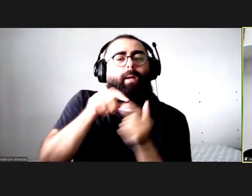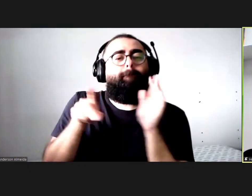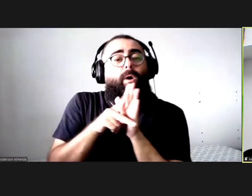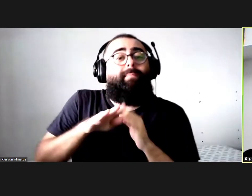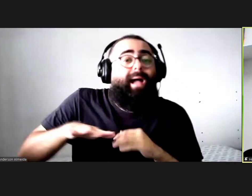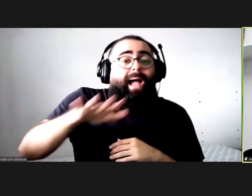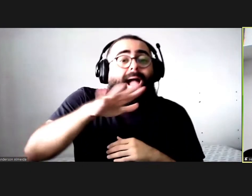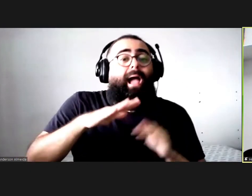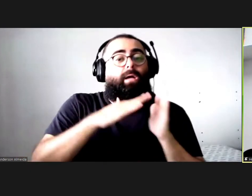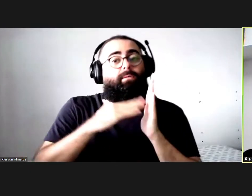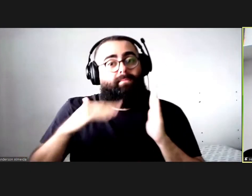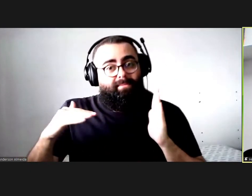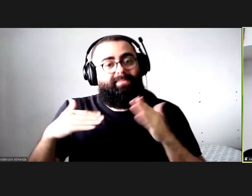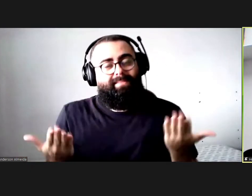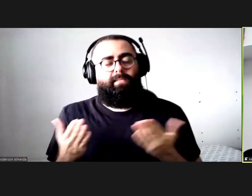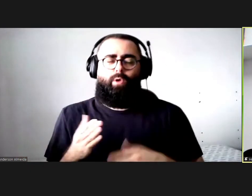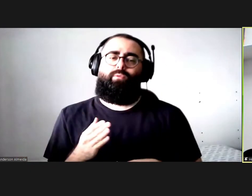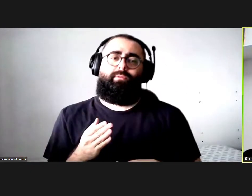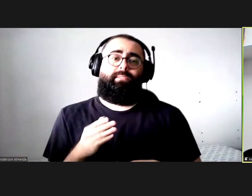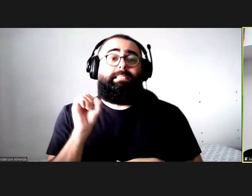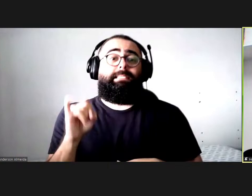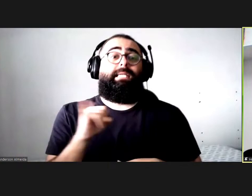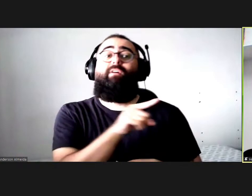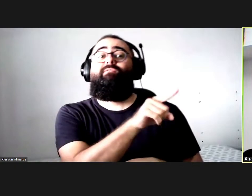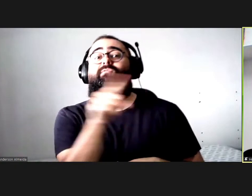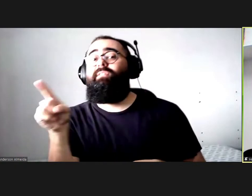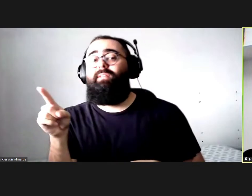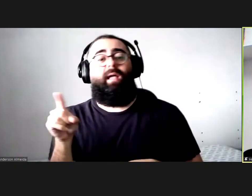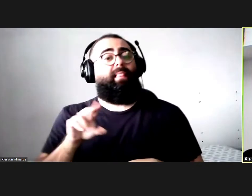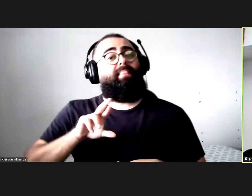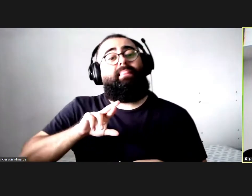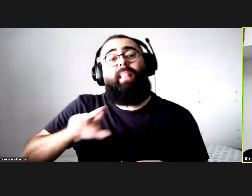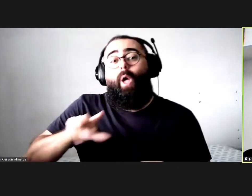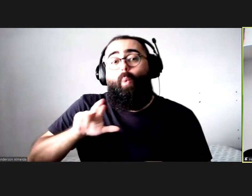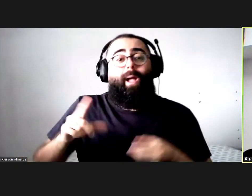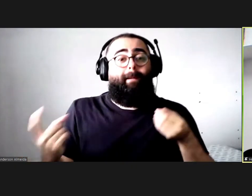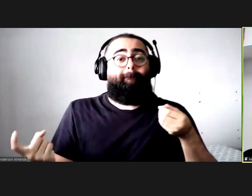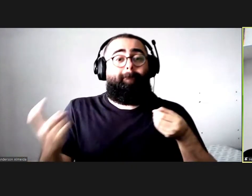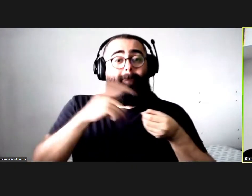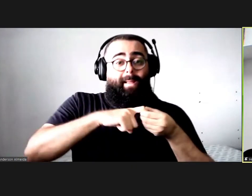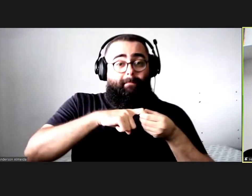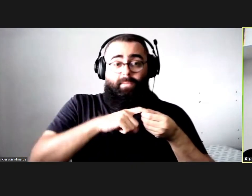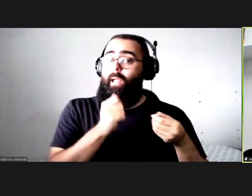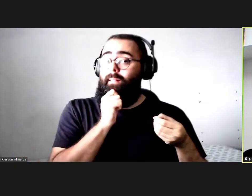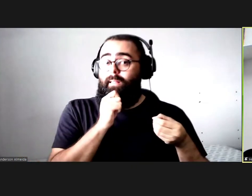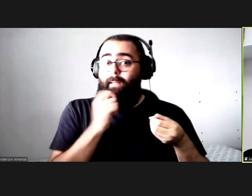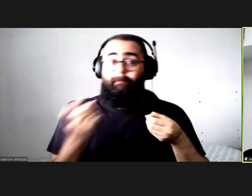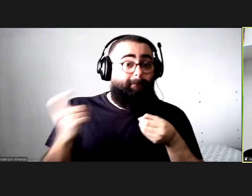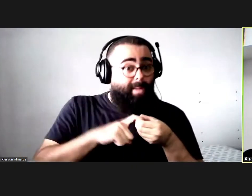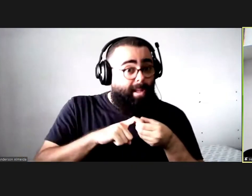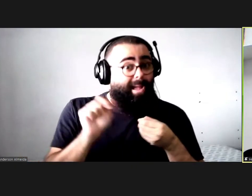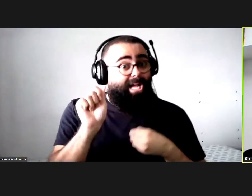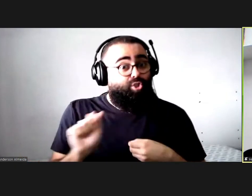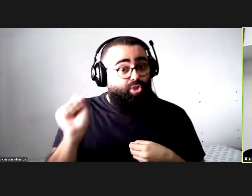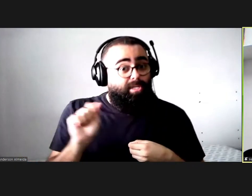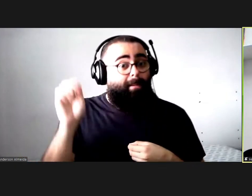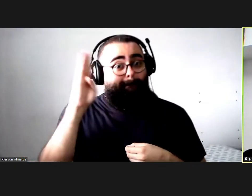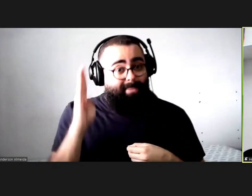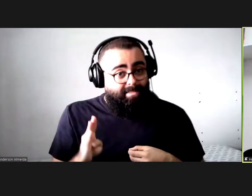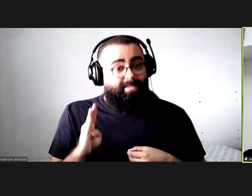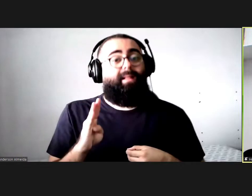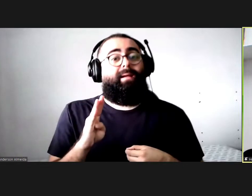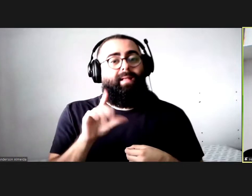of you who are not members, to become members. Our fees are really very